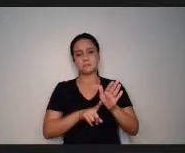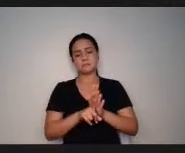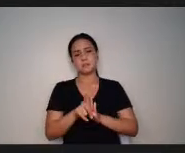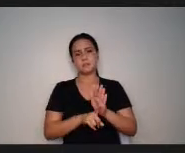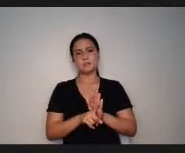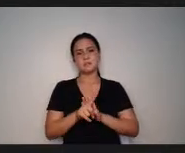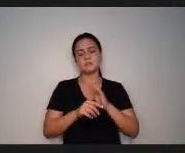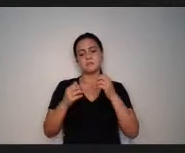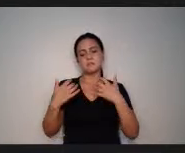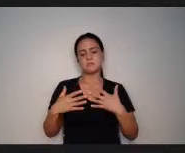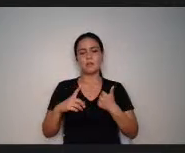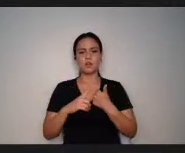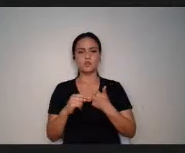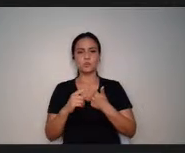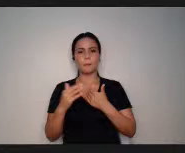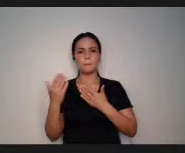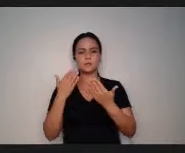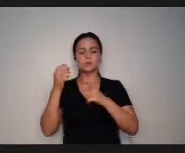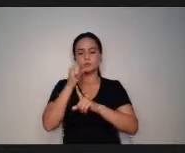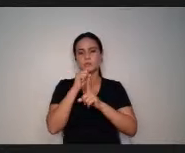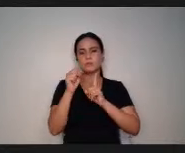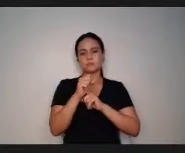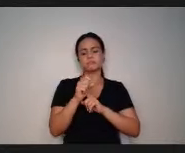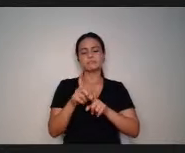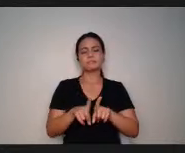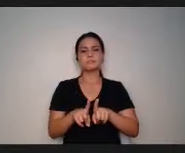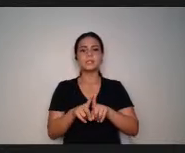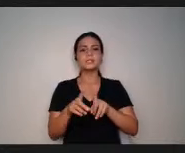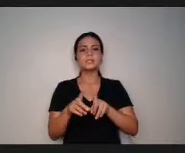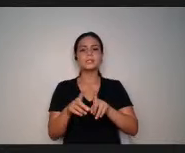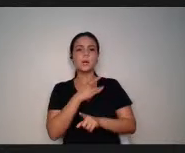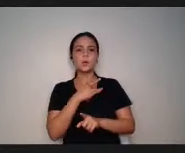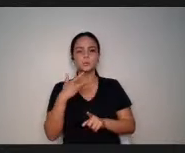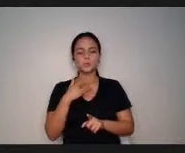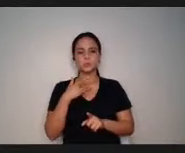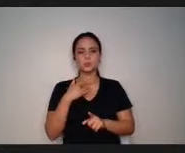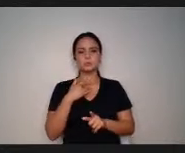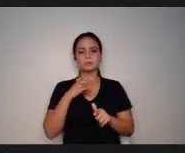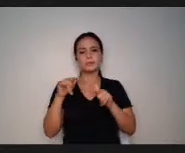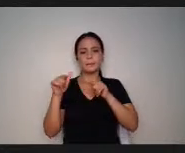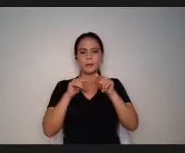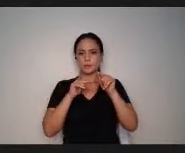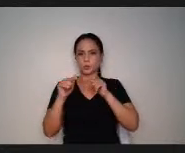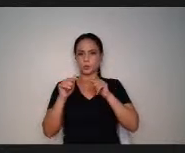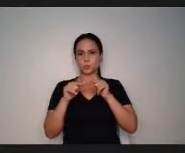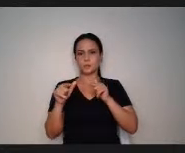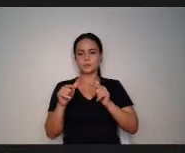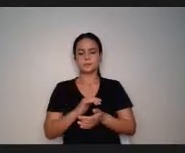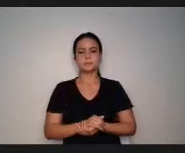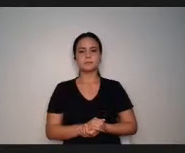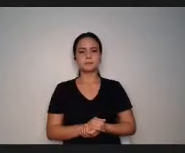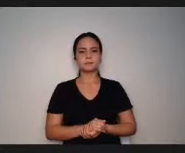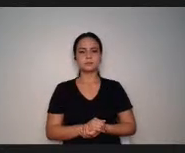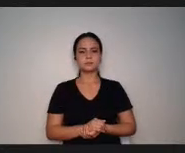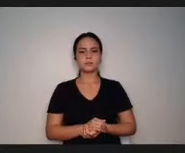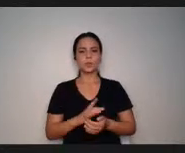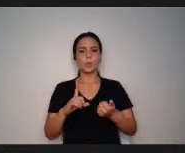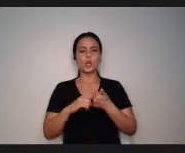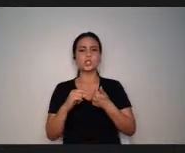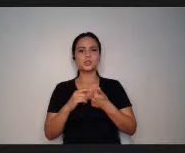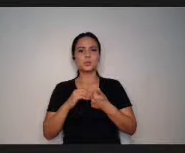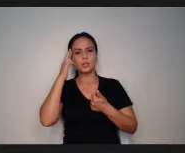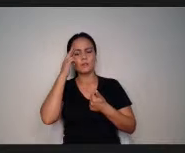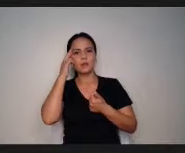of health workers, a reflection piece, opinion article on the Brazilian labor reforms, which I am